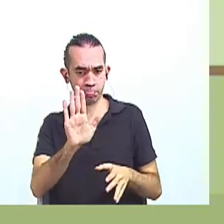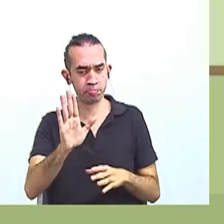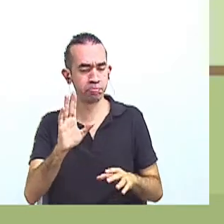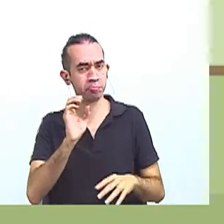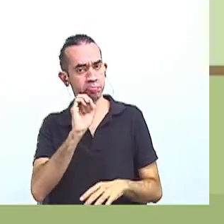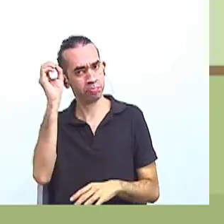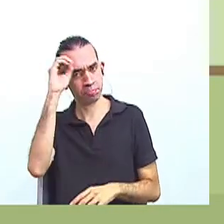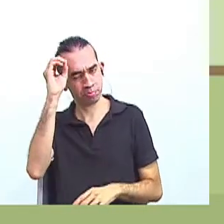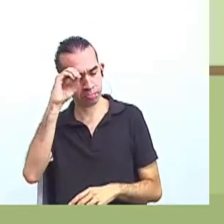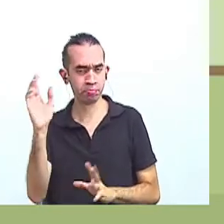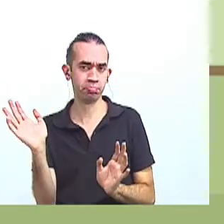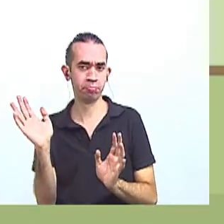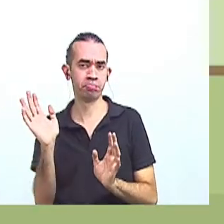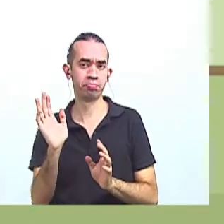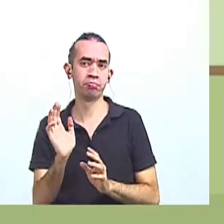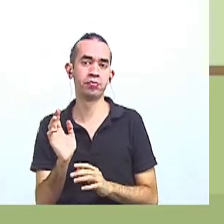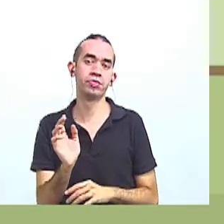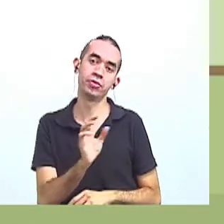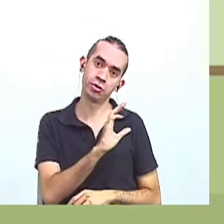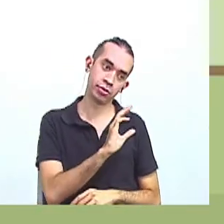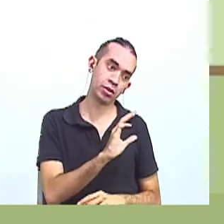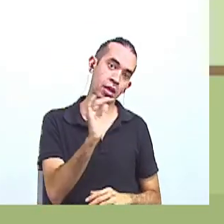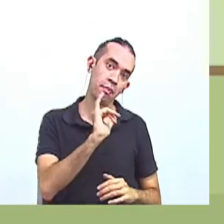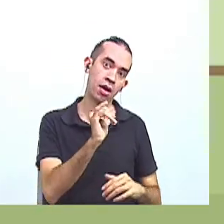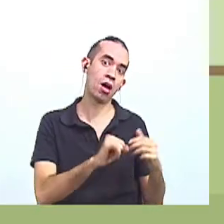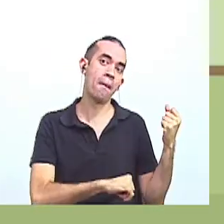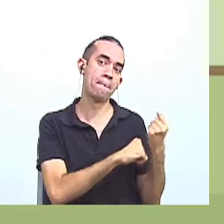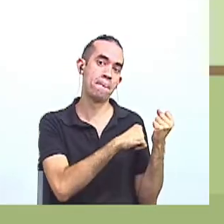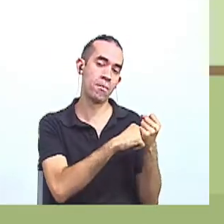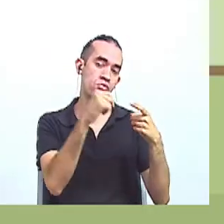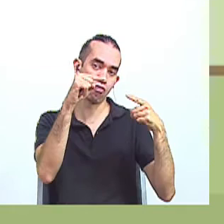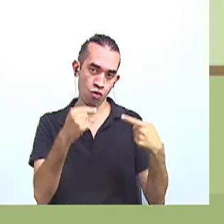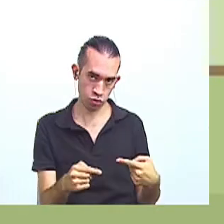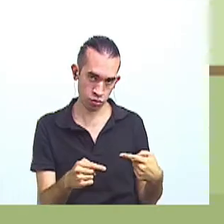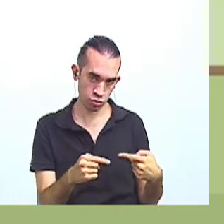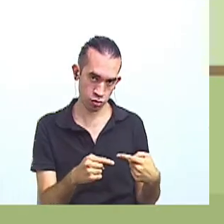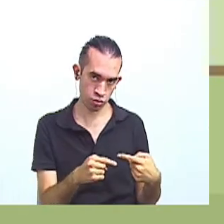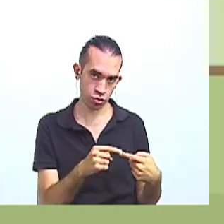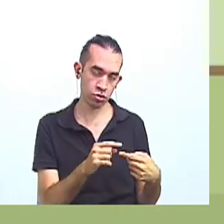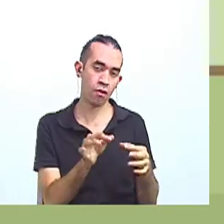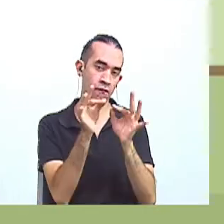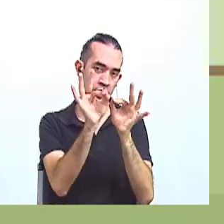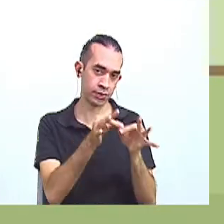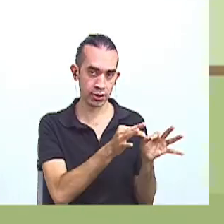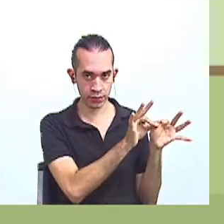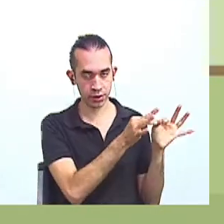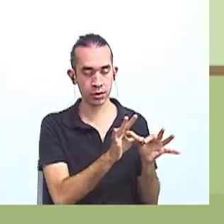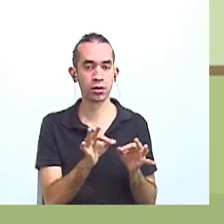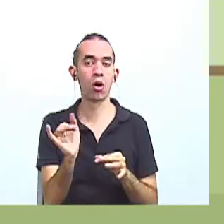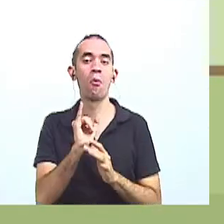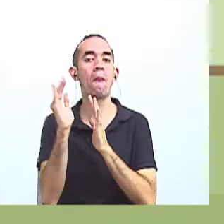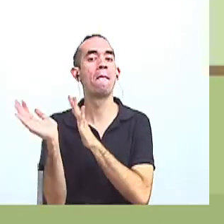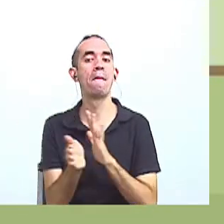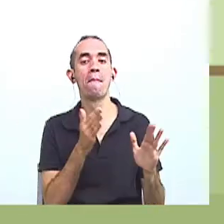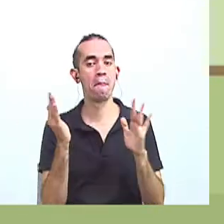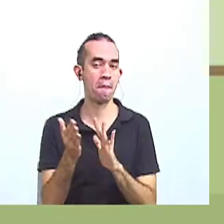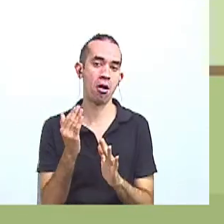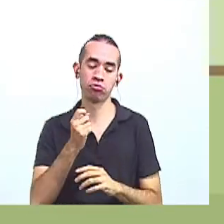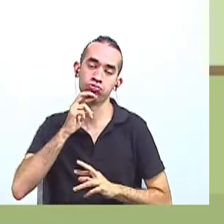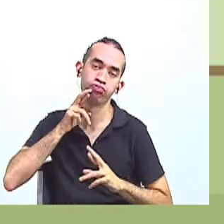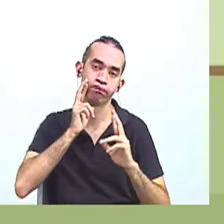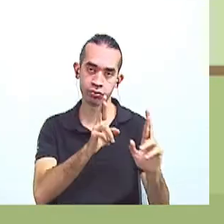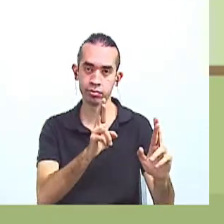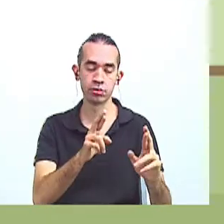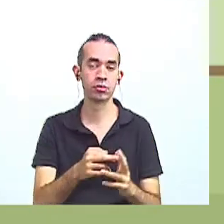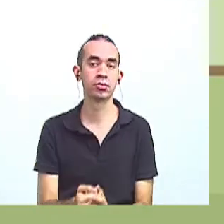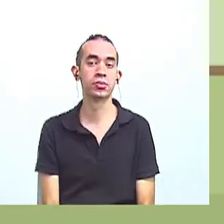or two sentences you want to report the pros and the cons. That is part of what we do when we're planning on what we're going to answer.